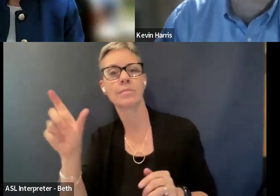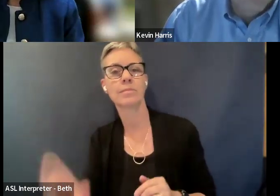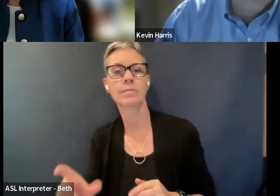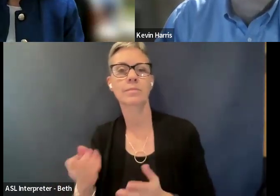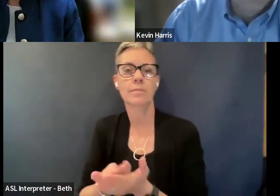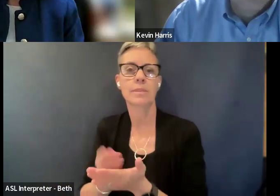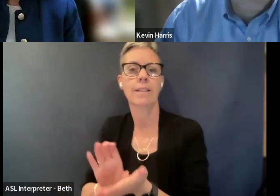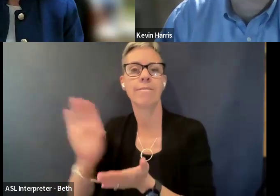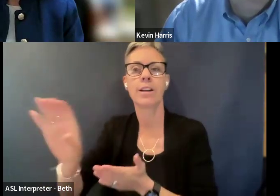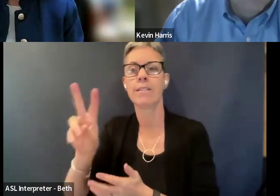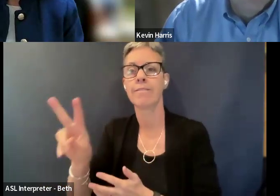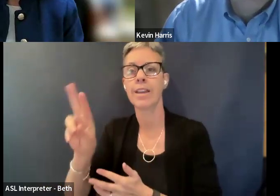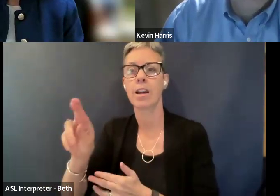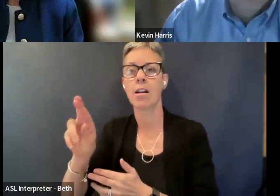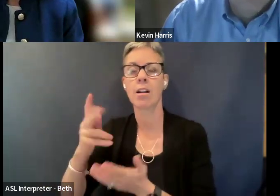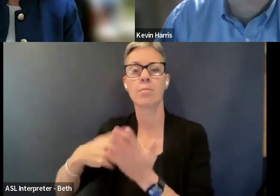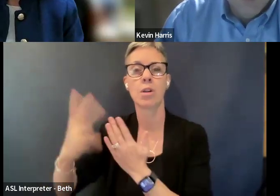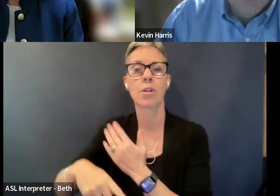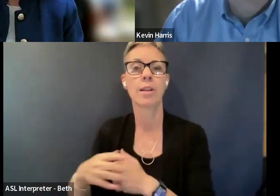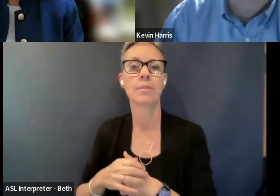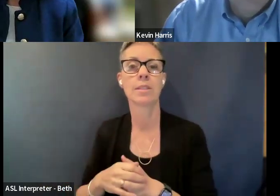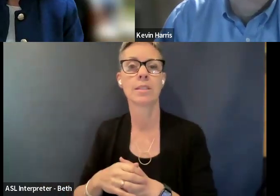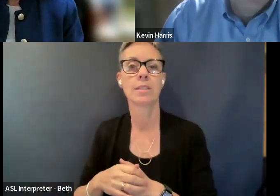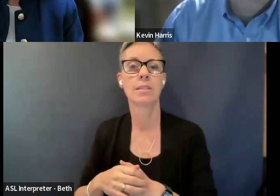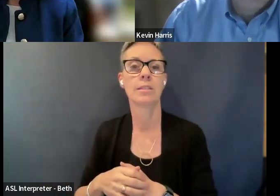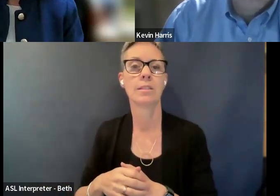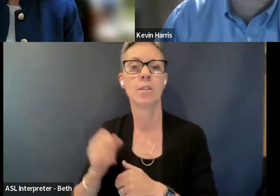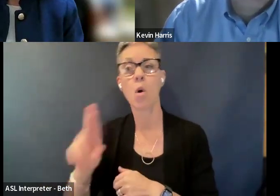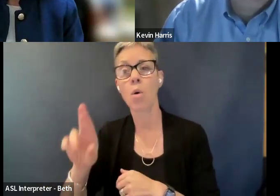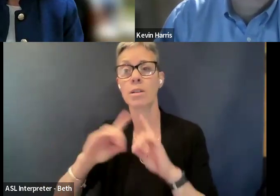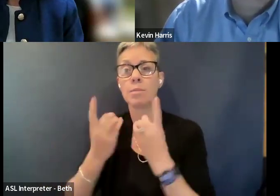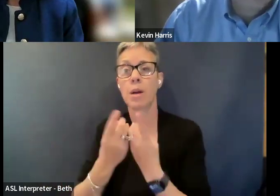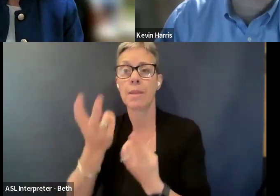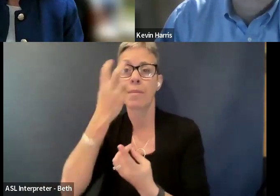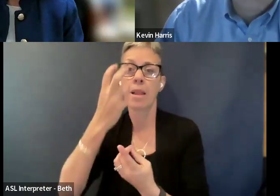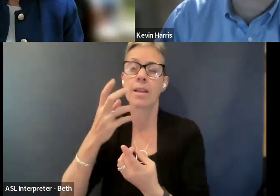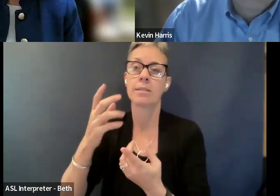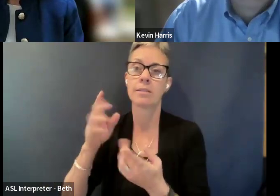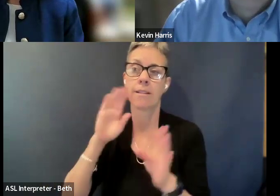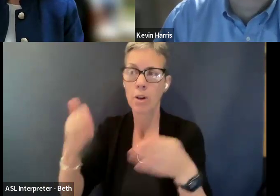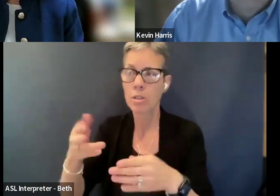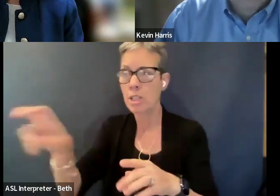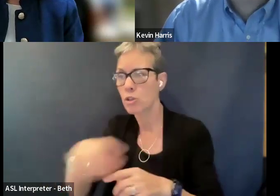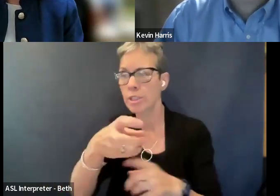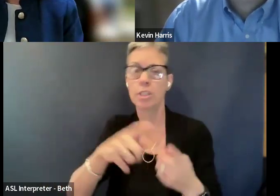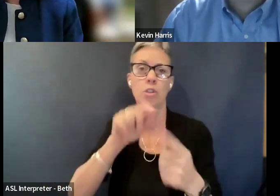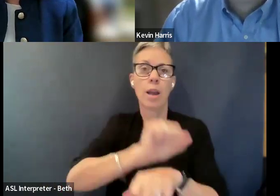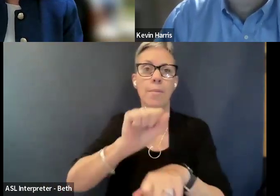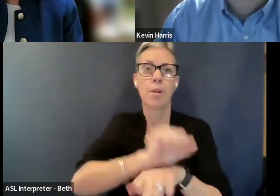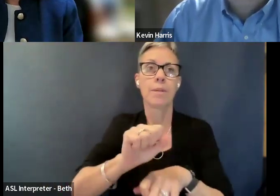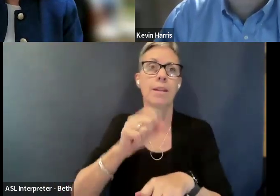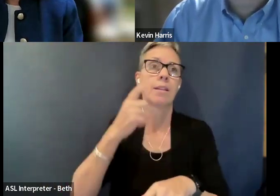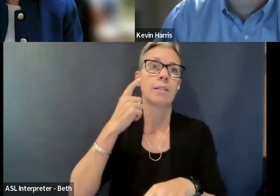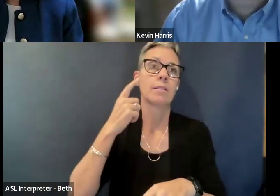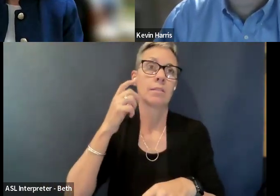vocational rehabilitation programs. So through IVRS and the Department for the Blind that focus on the transition to employment at a level that maximizes the